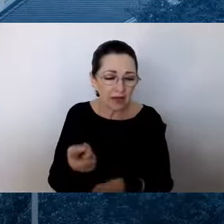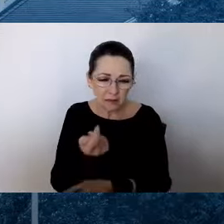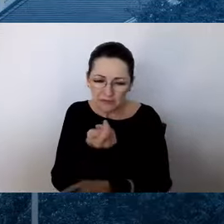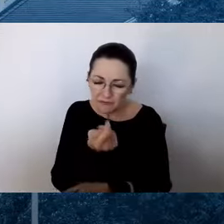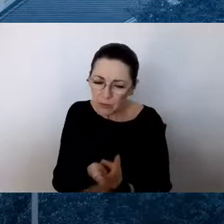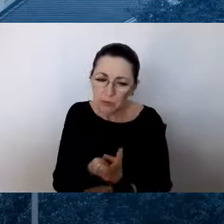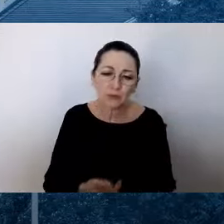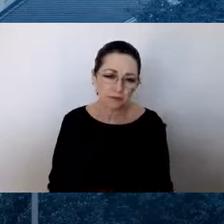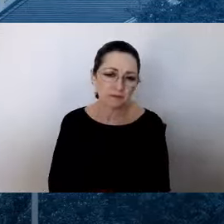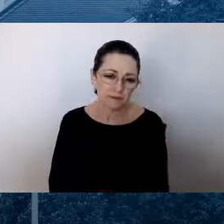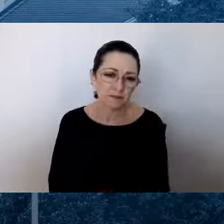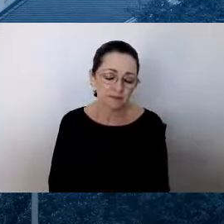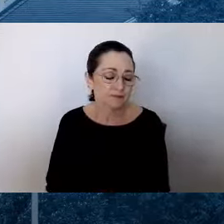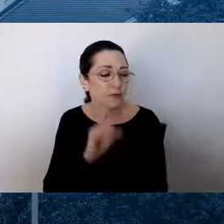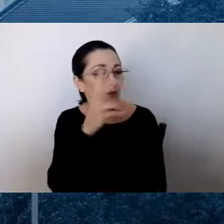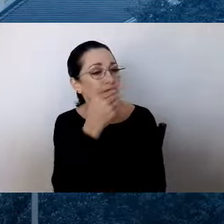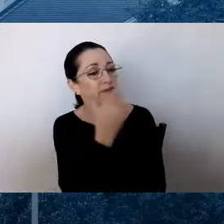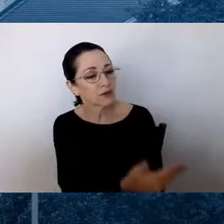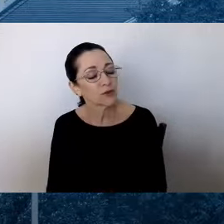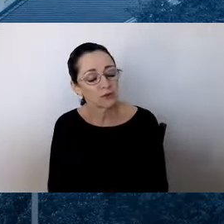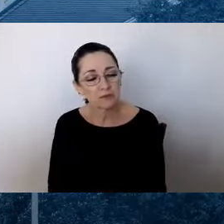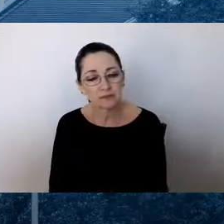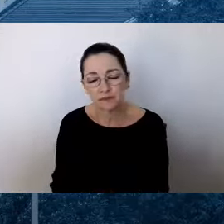Thank you. You're welcome.